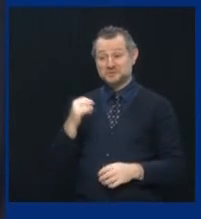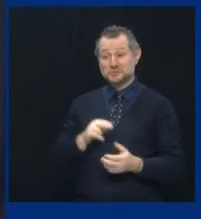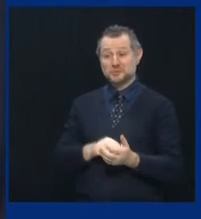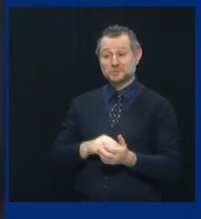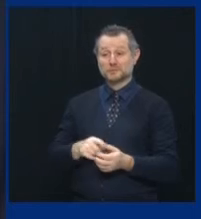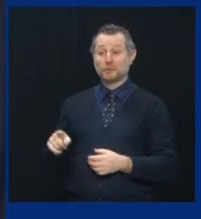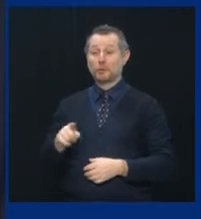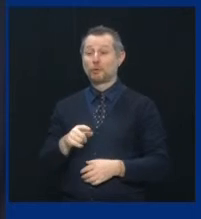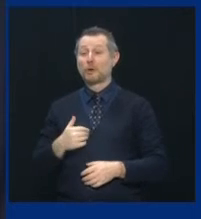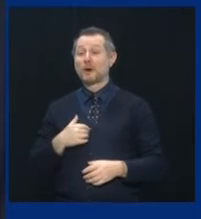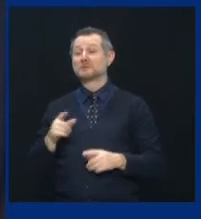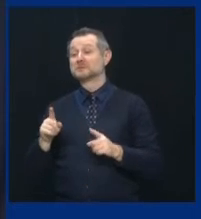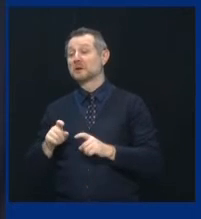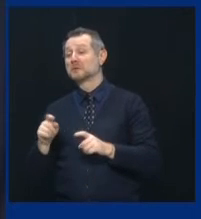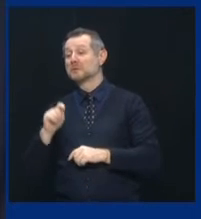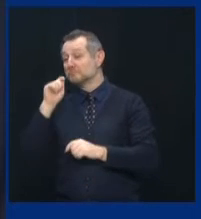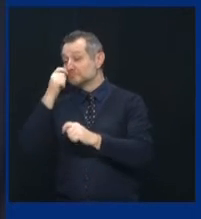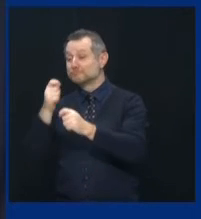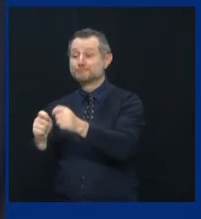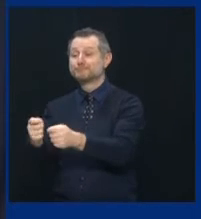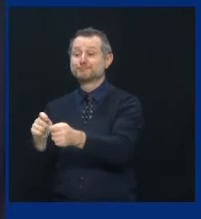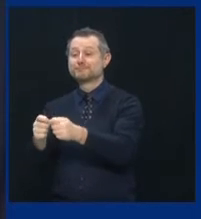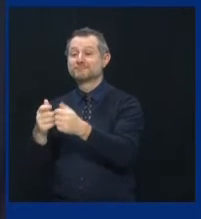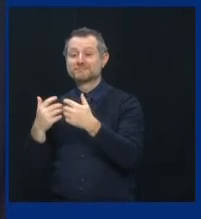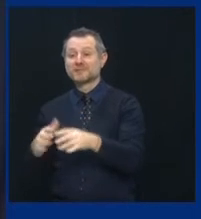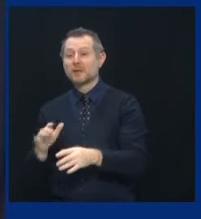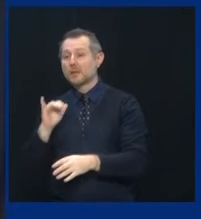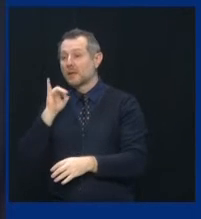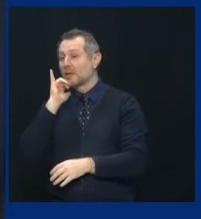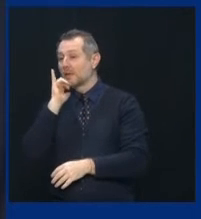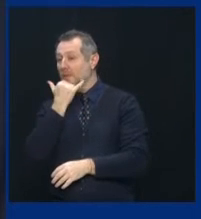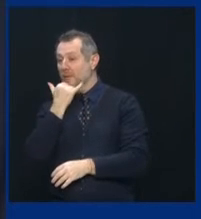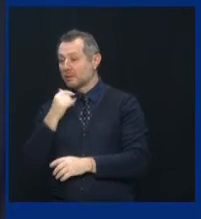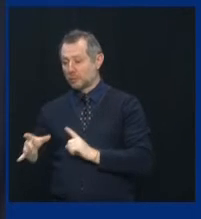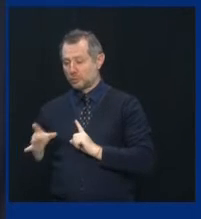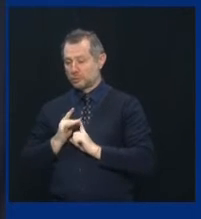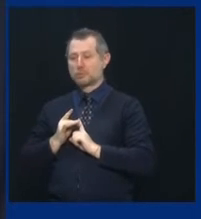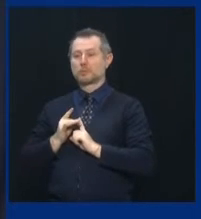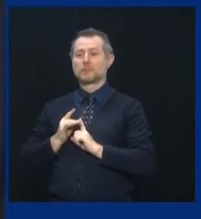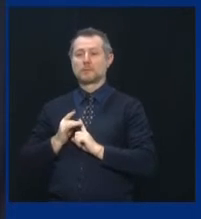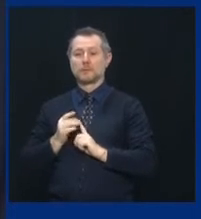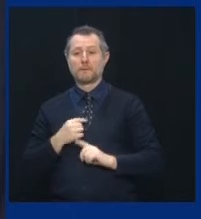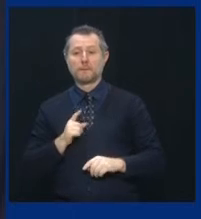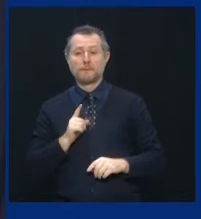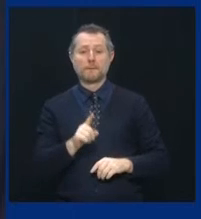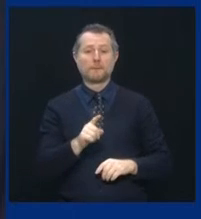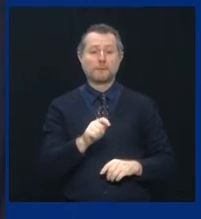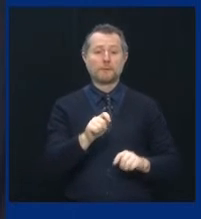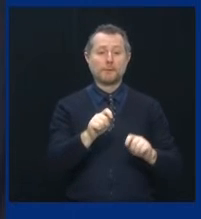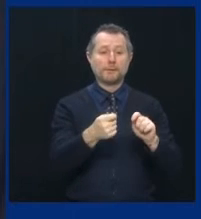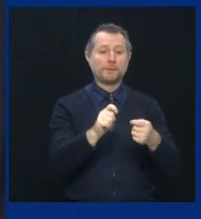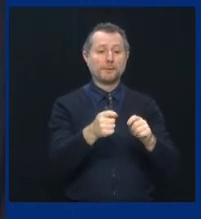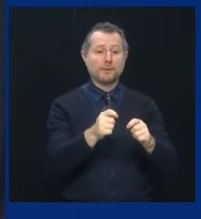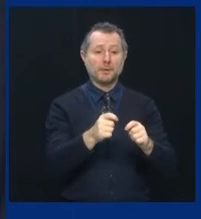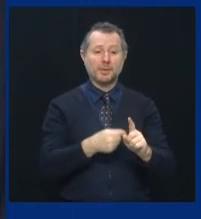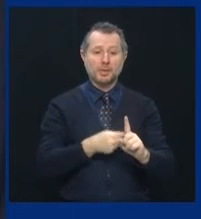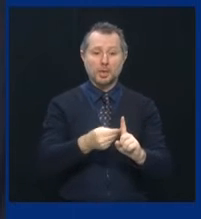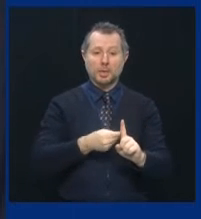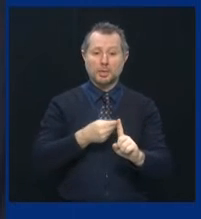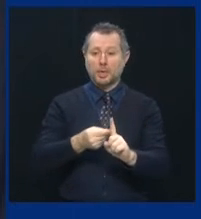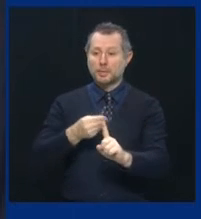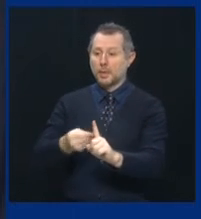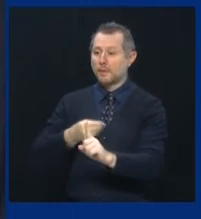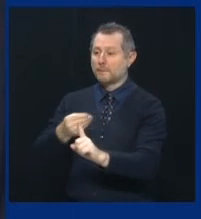nasal swabs, if you are infected, you could come in contact with hundreds of people in one